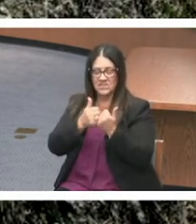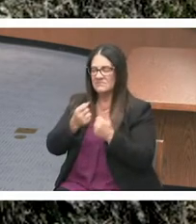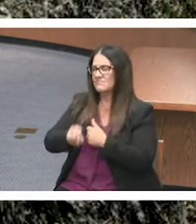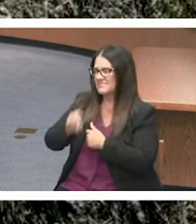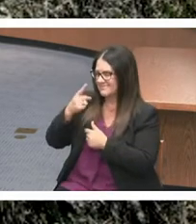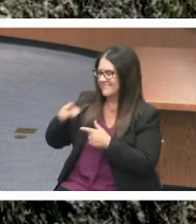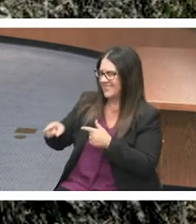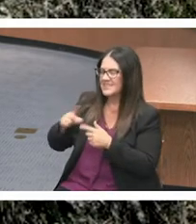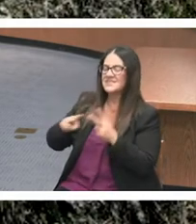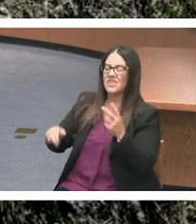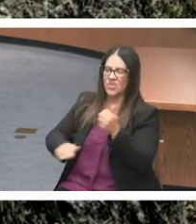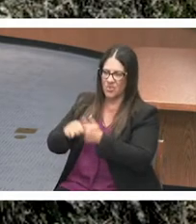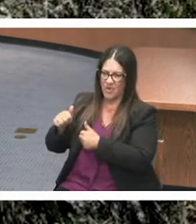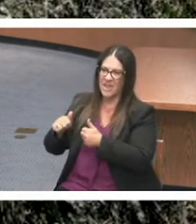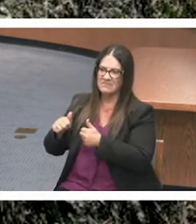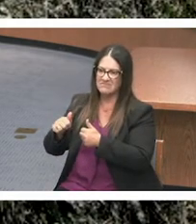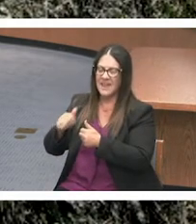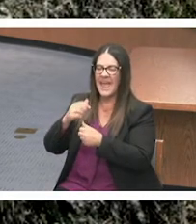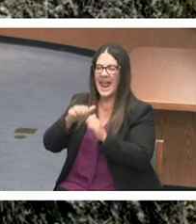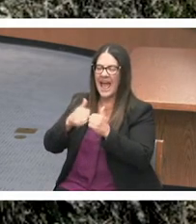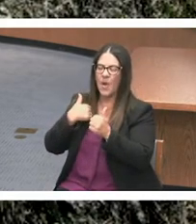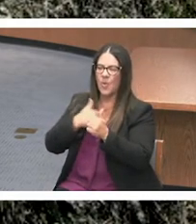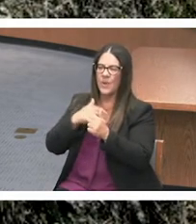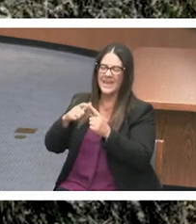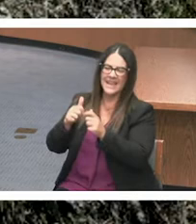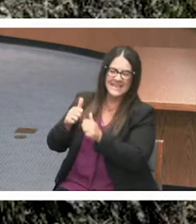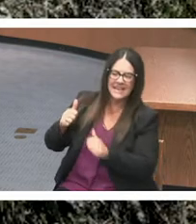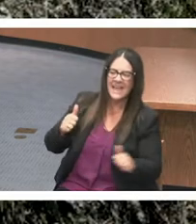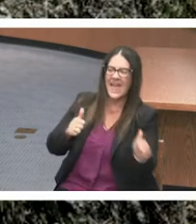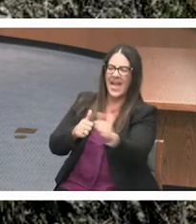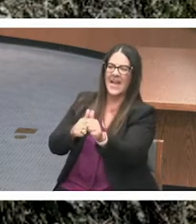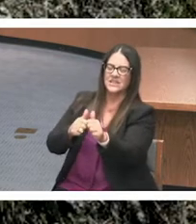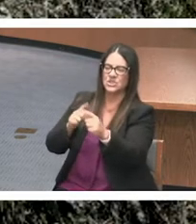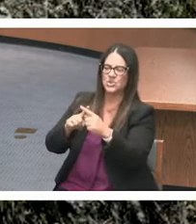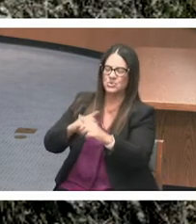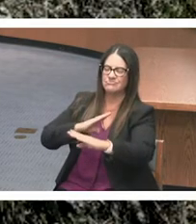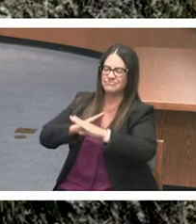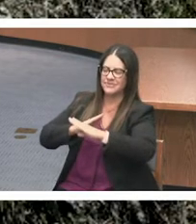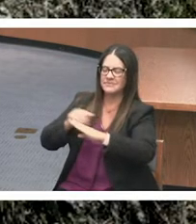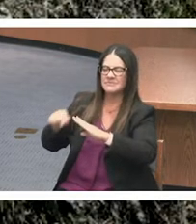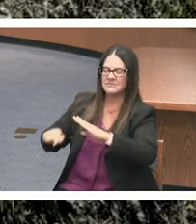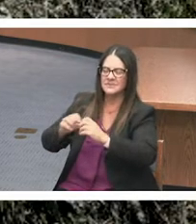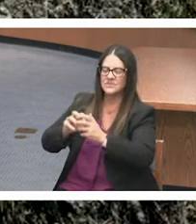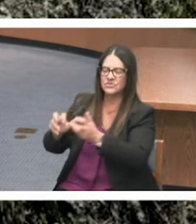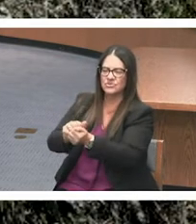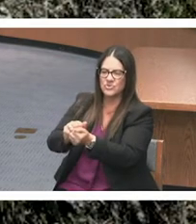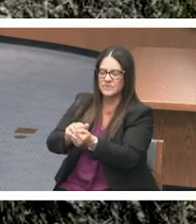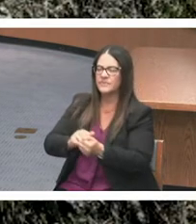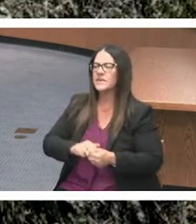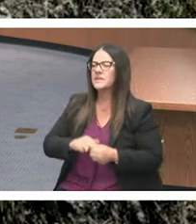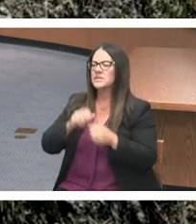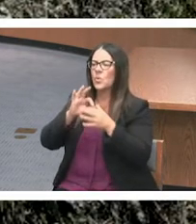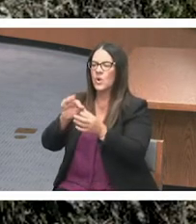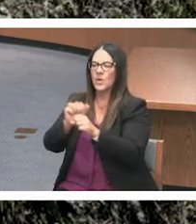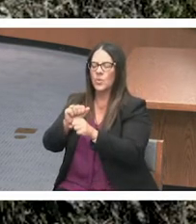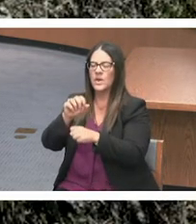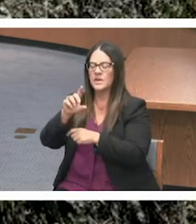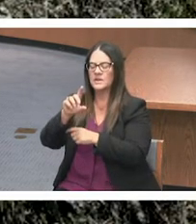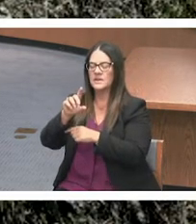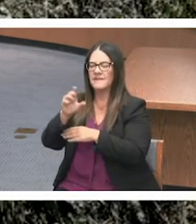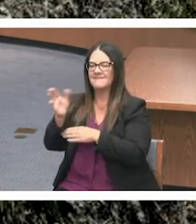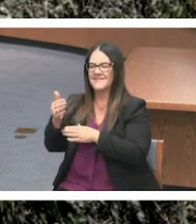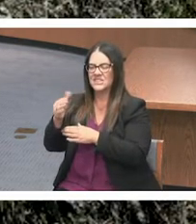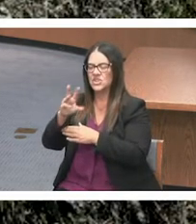threat and working to get ahead of this threat. And there's actually essentially like a nutria task force within the Department of Fish and Wildlife that's actually focused